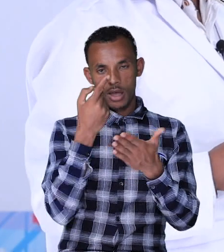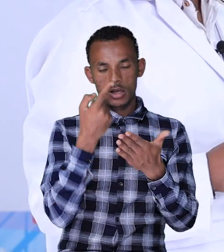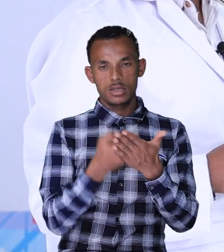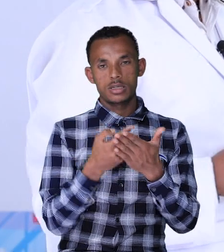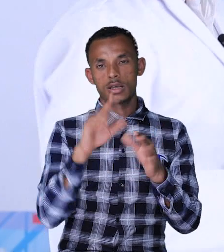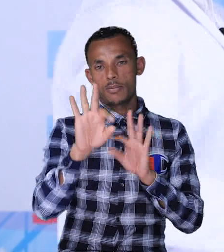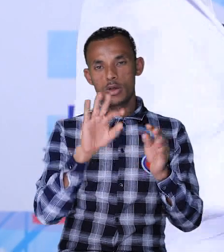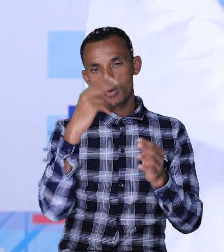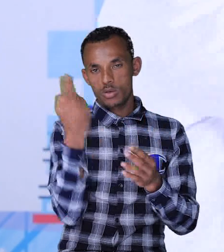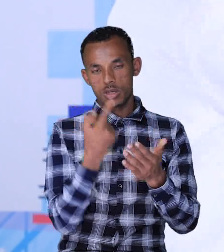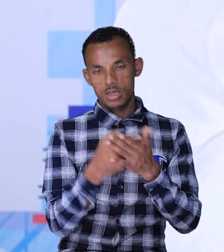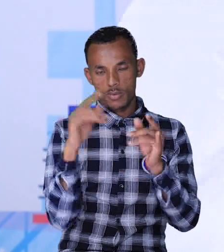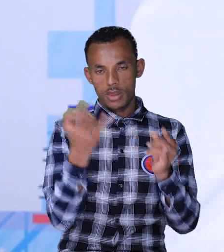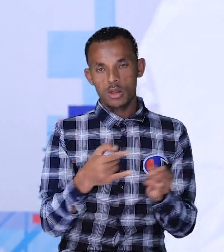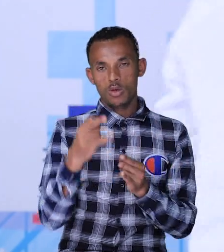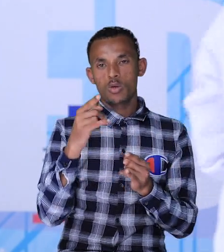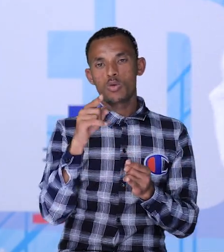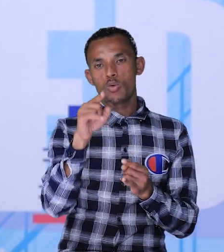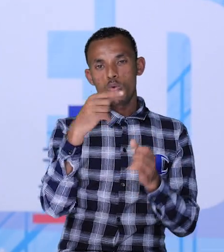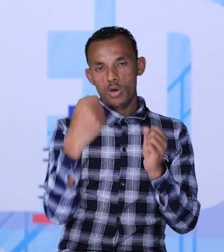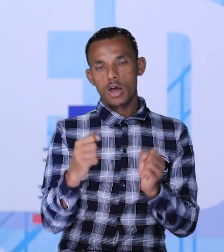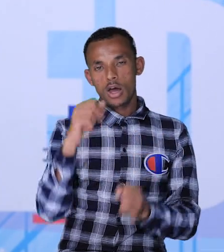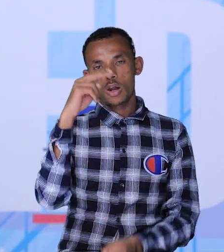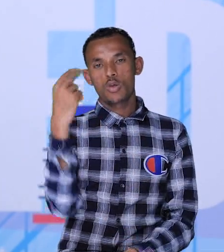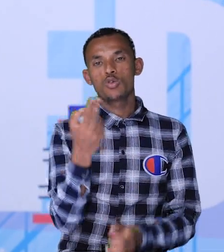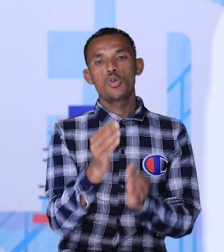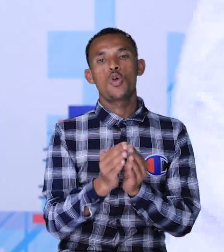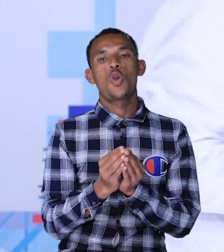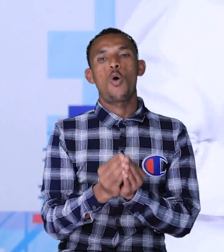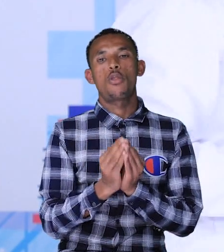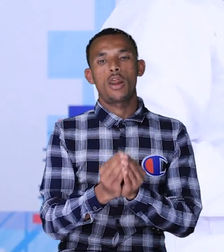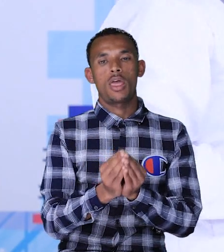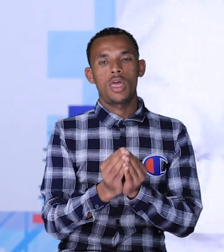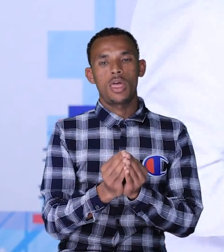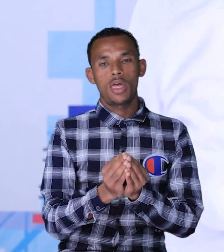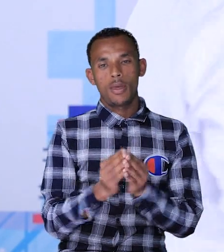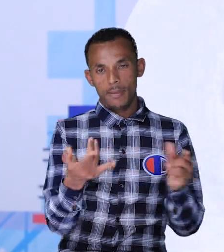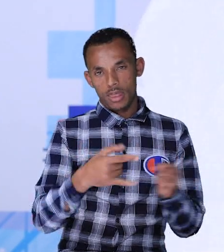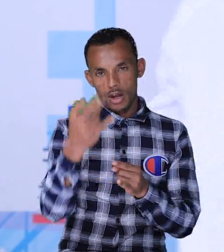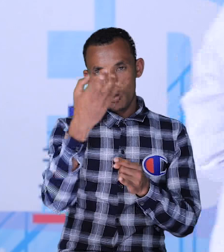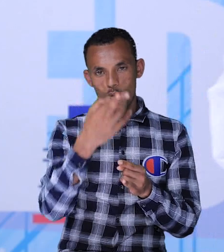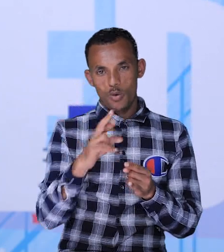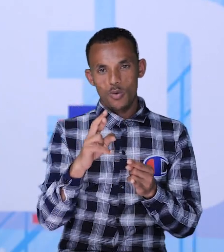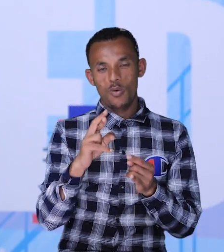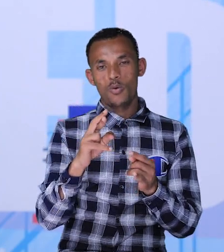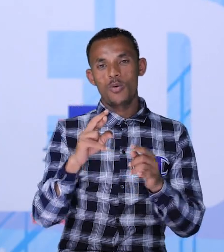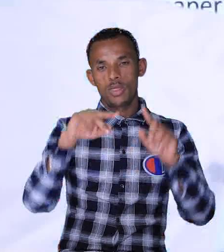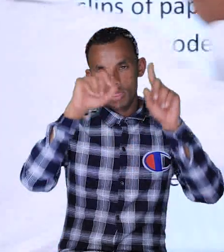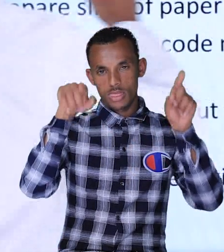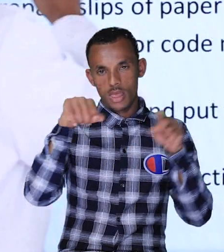method, you can either use lottery method or table